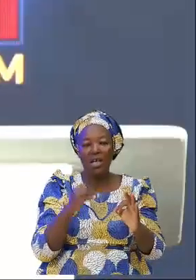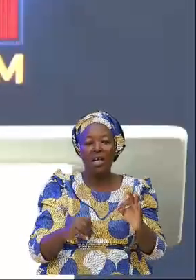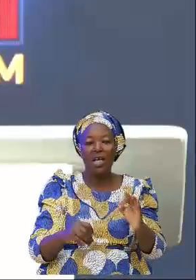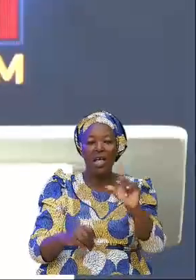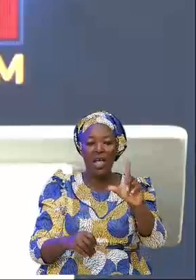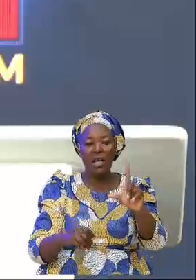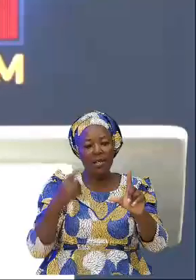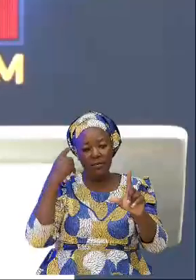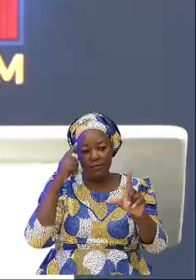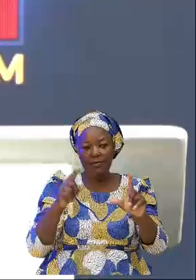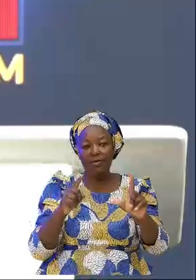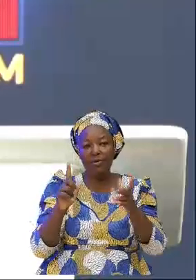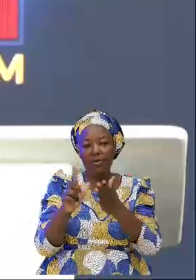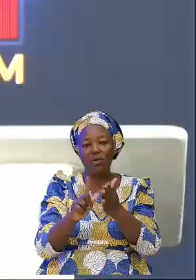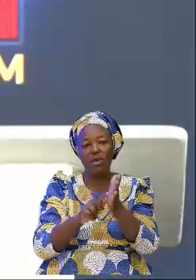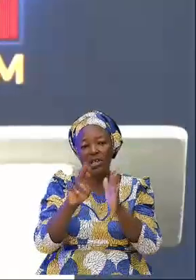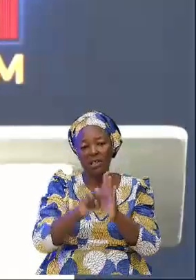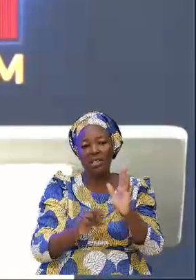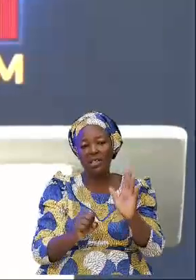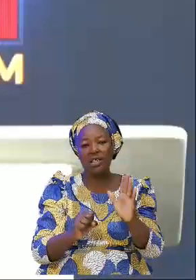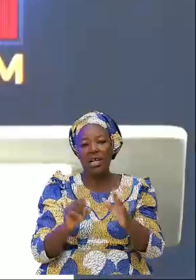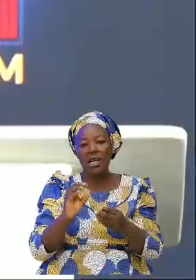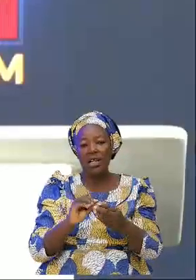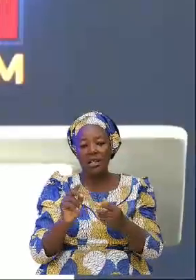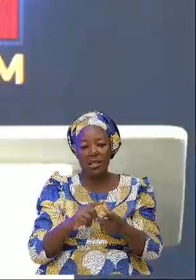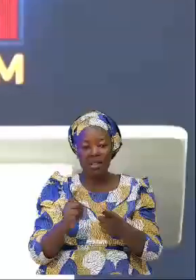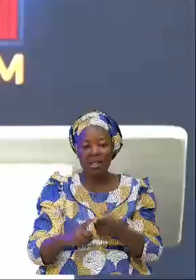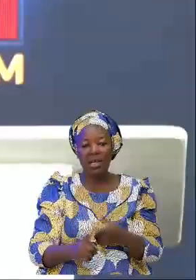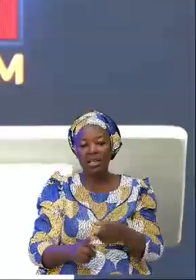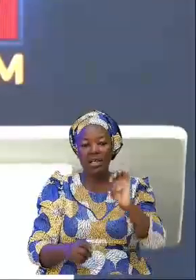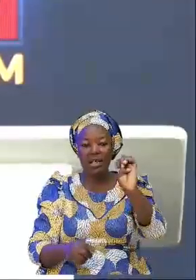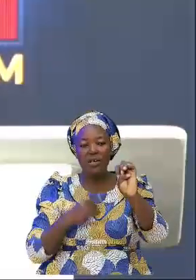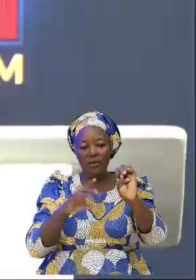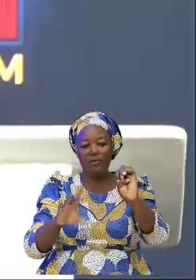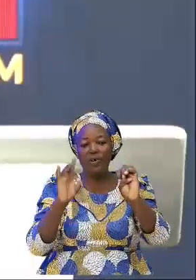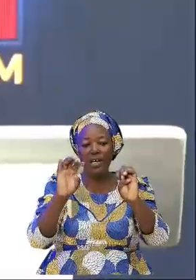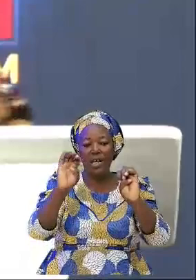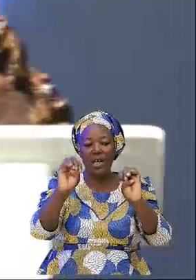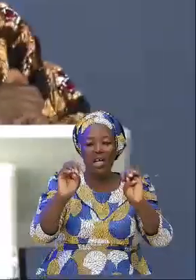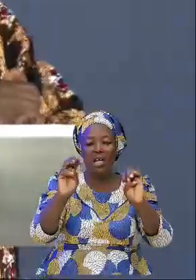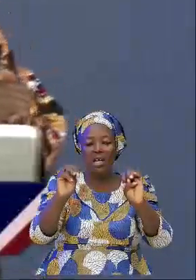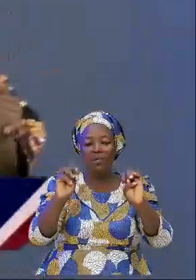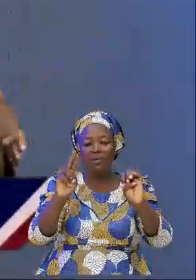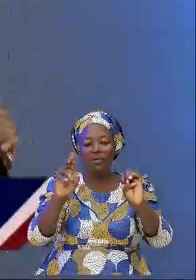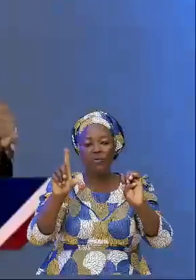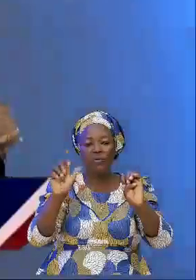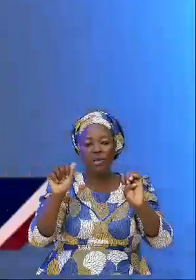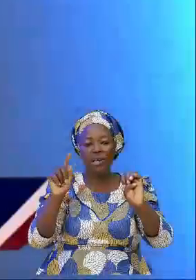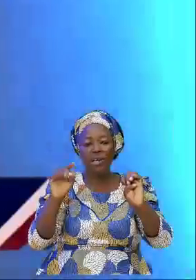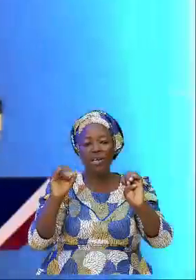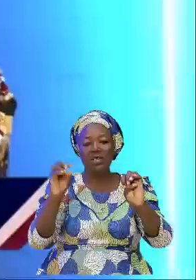for lasciviousness and lust and lawlessness. And then E, you